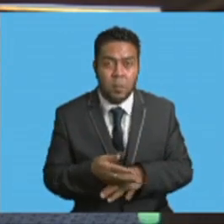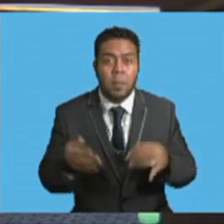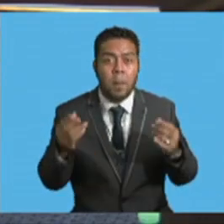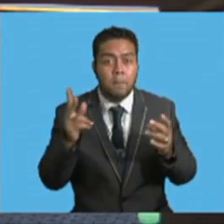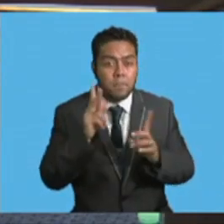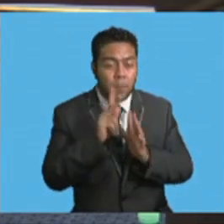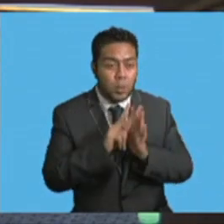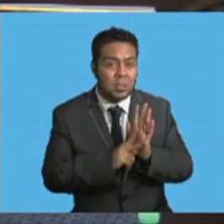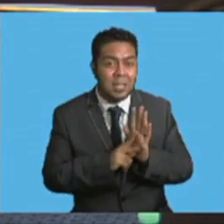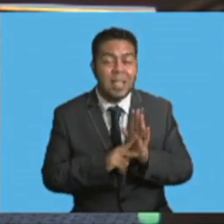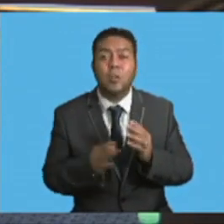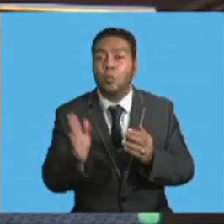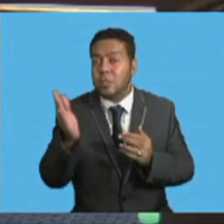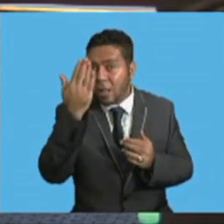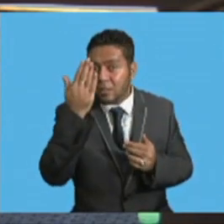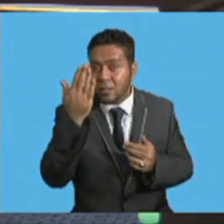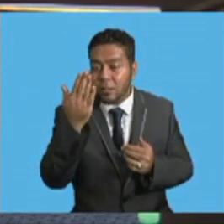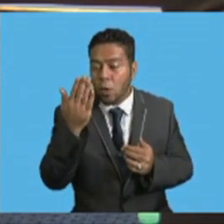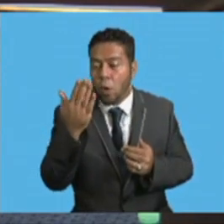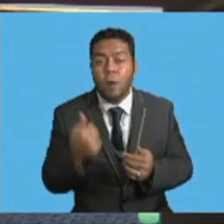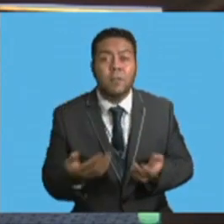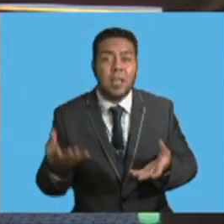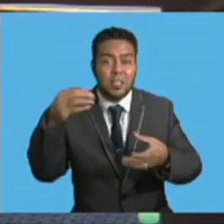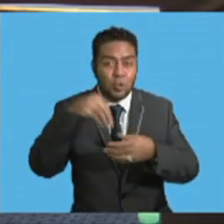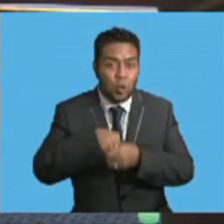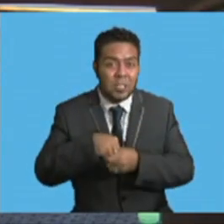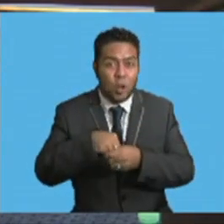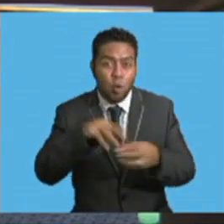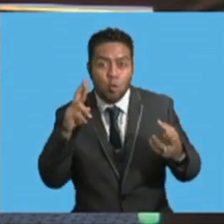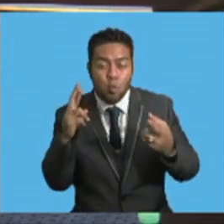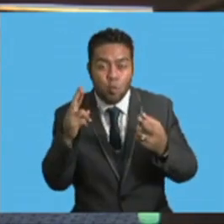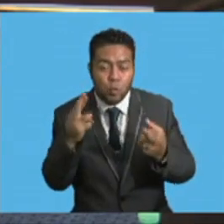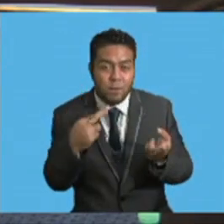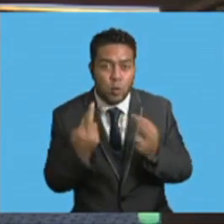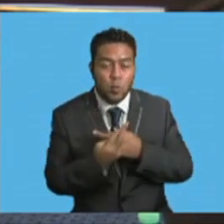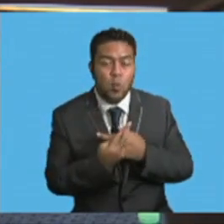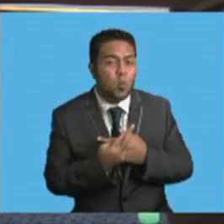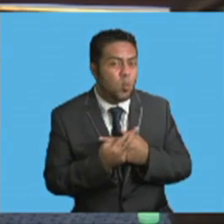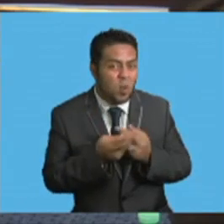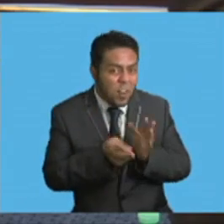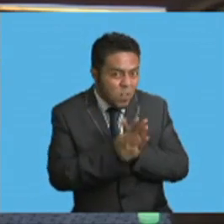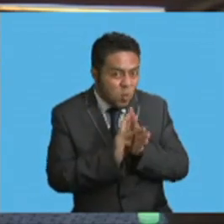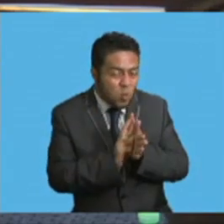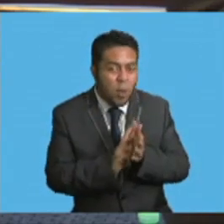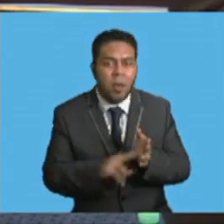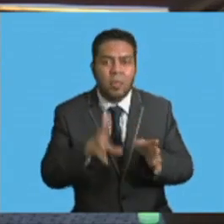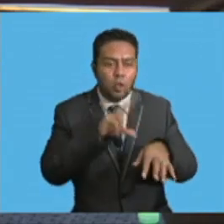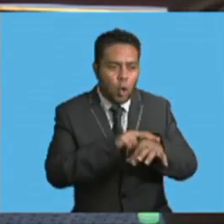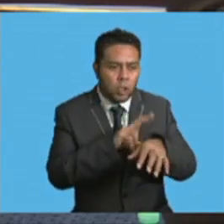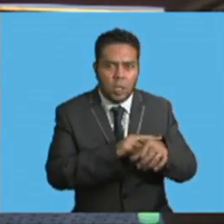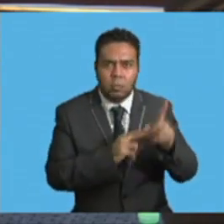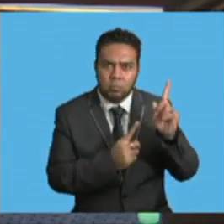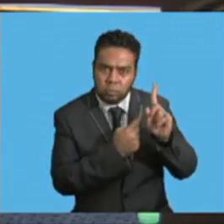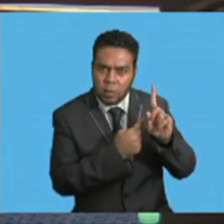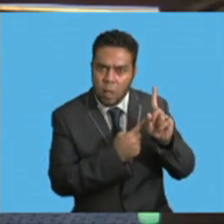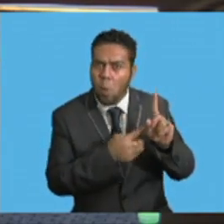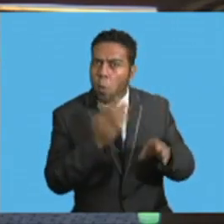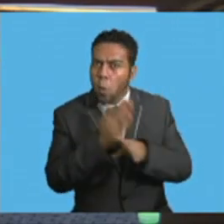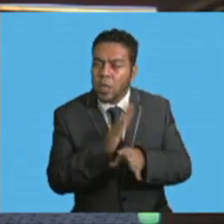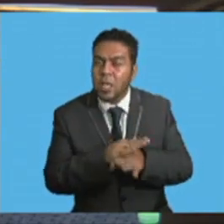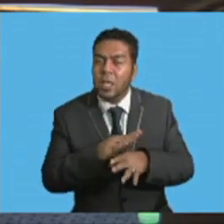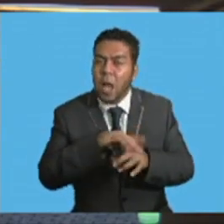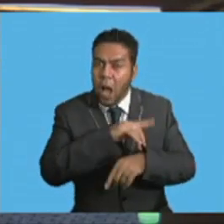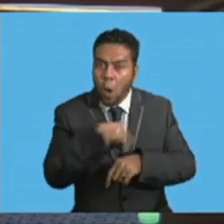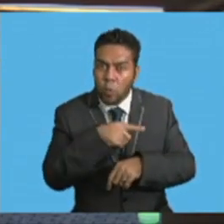of recent as a result of a joint review that considered the doctor-patient ratio and determined that doctors' working hours